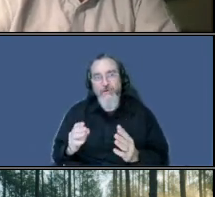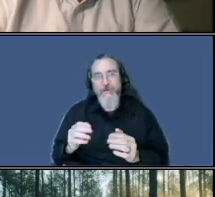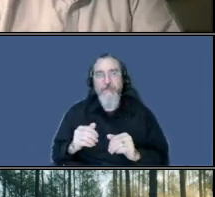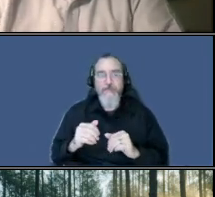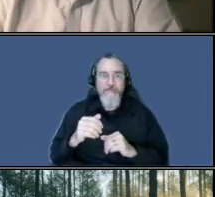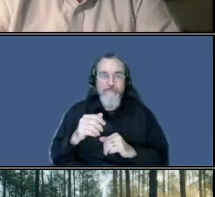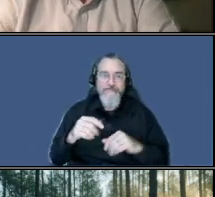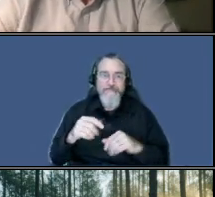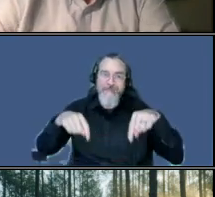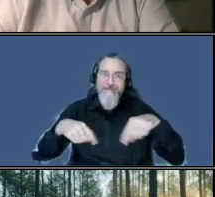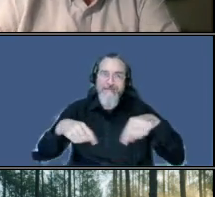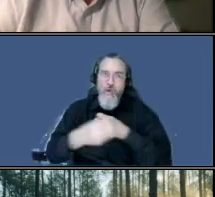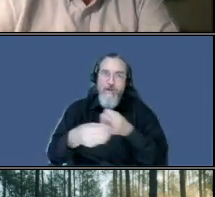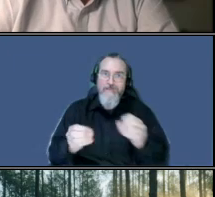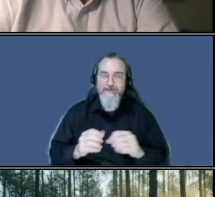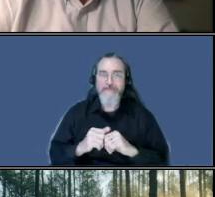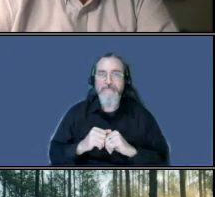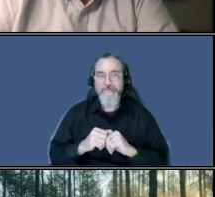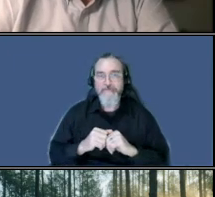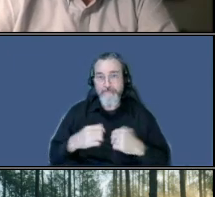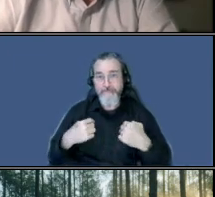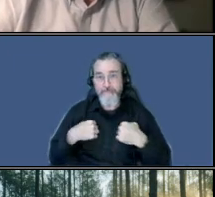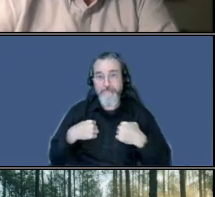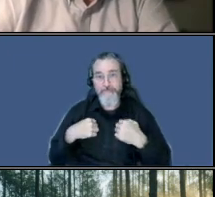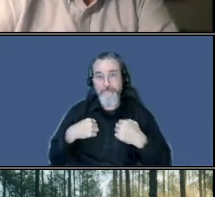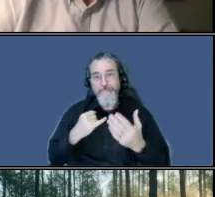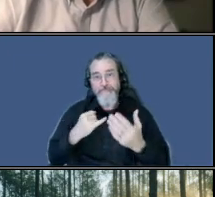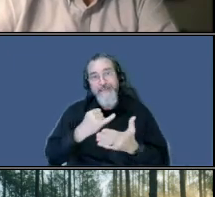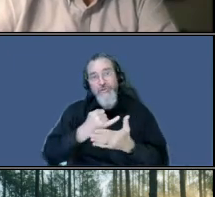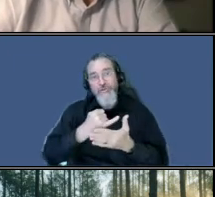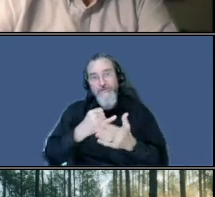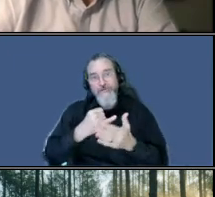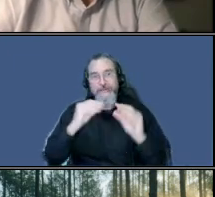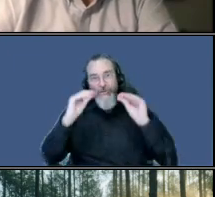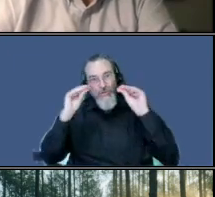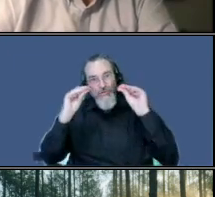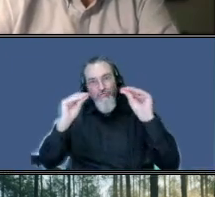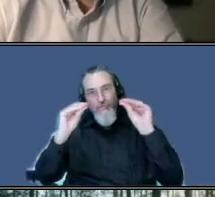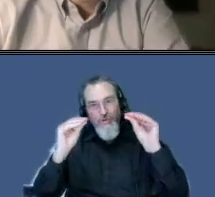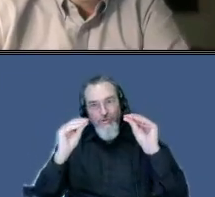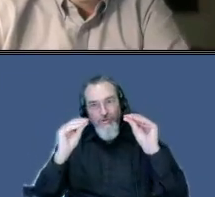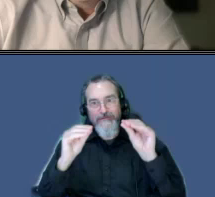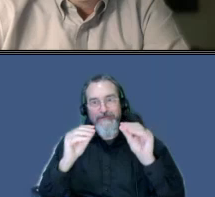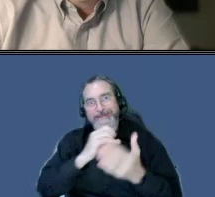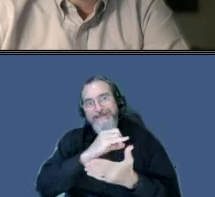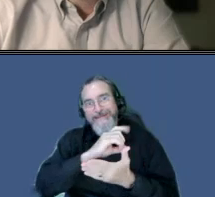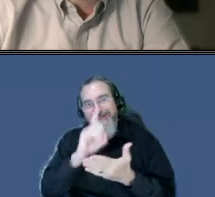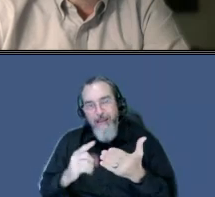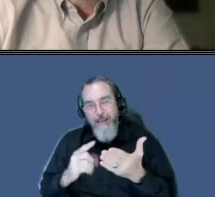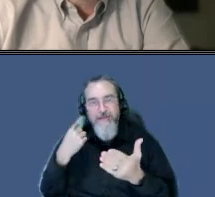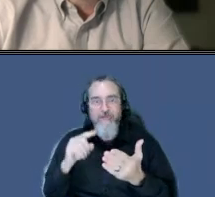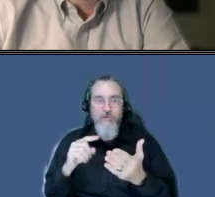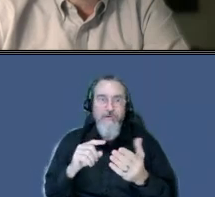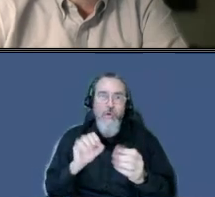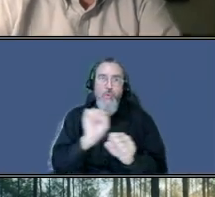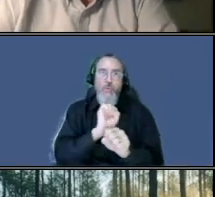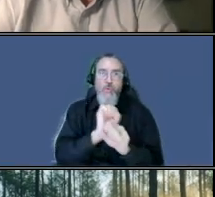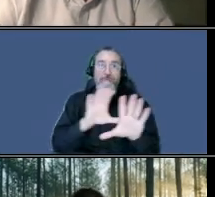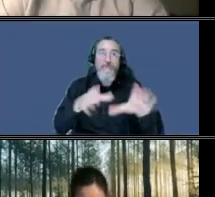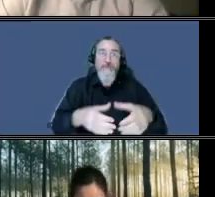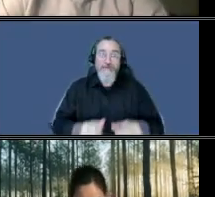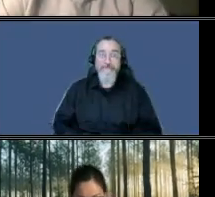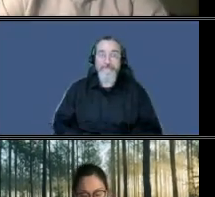am providing instructional design and technical assistance support for the Climate Ready workforce. Over to Kenneth.